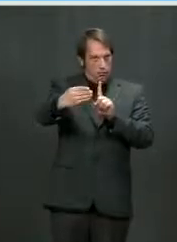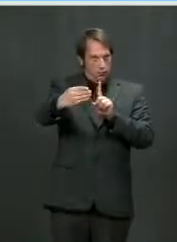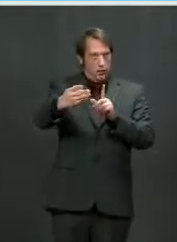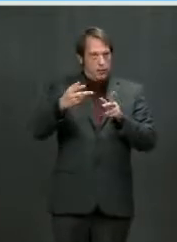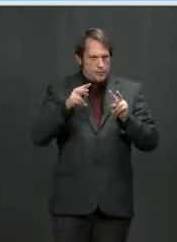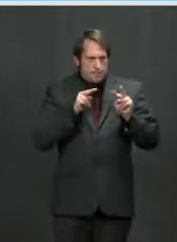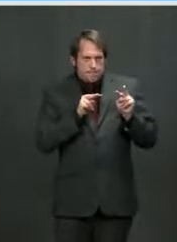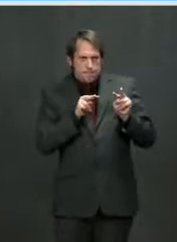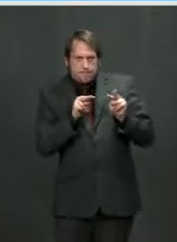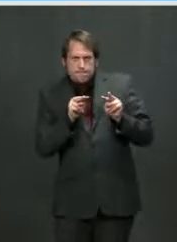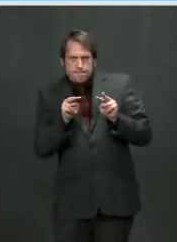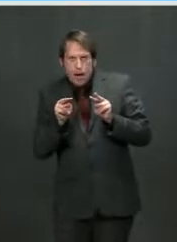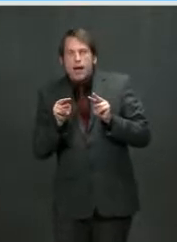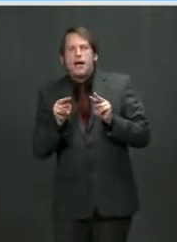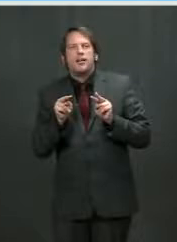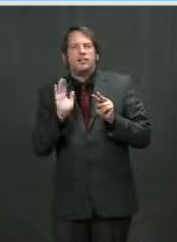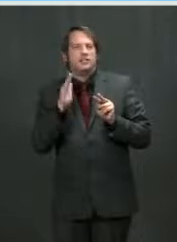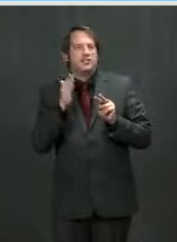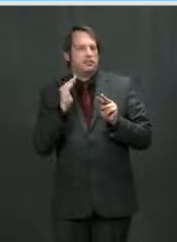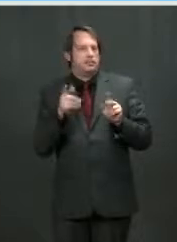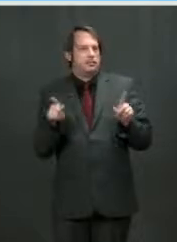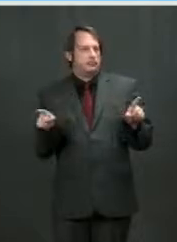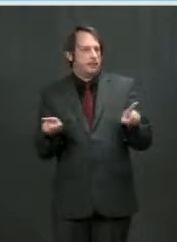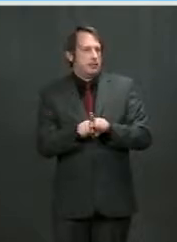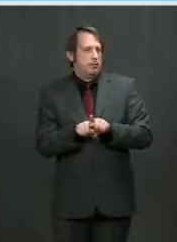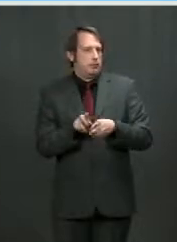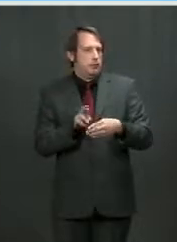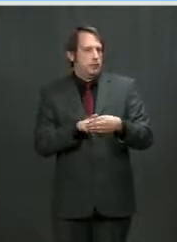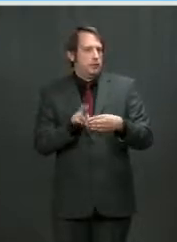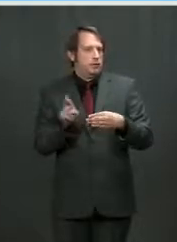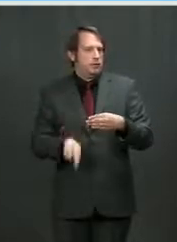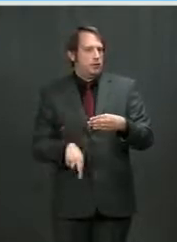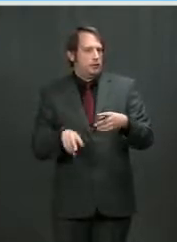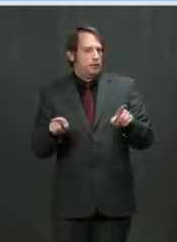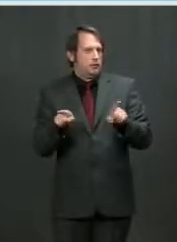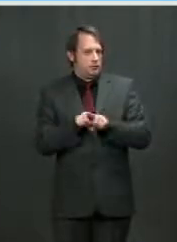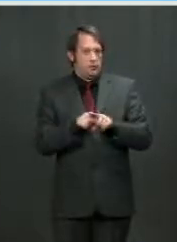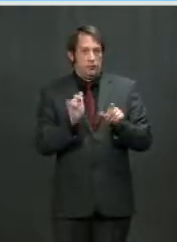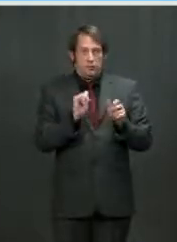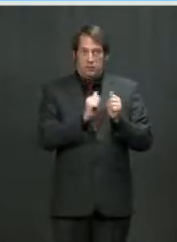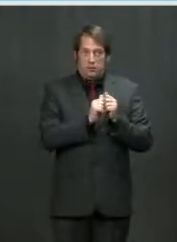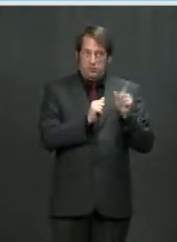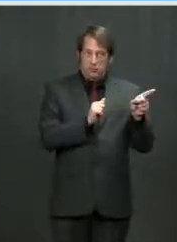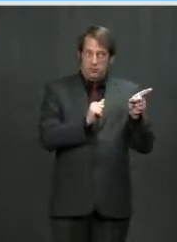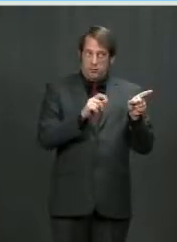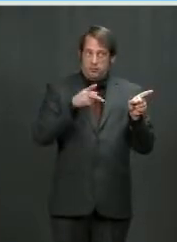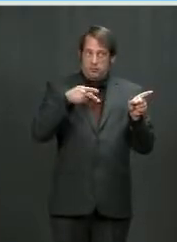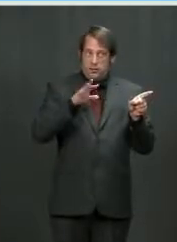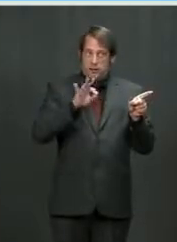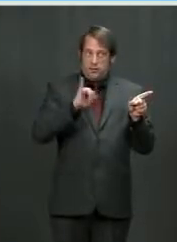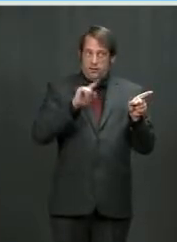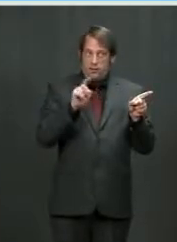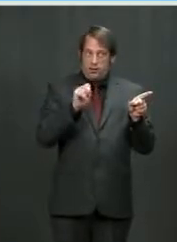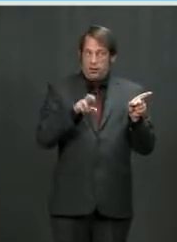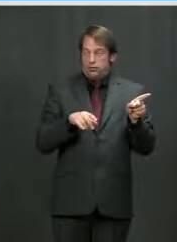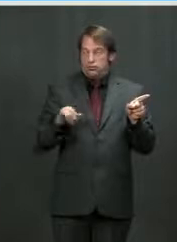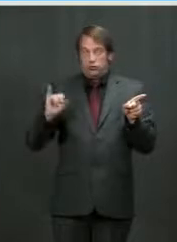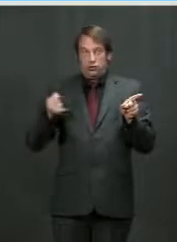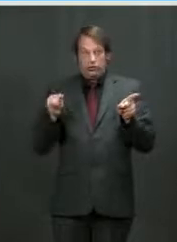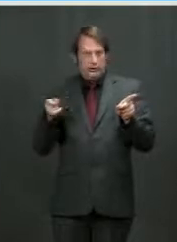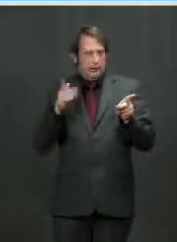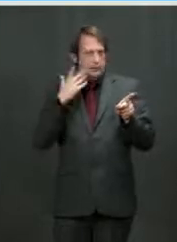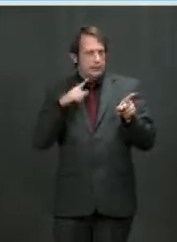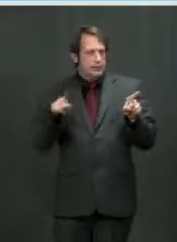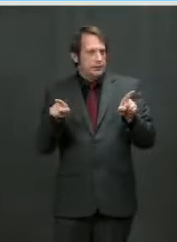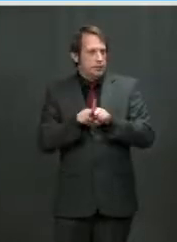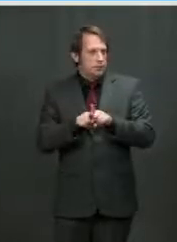similar results will be seen with the Pfizer as well as the J&J. If you look at this,